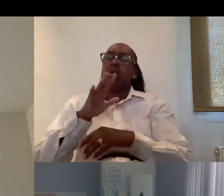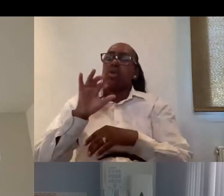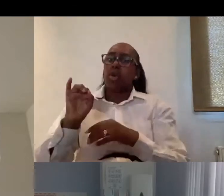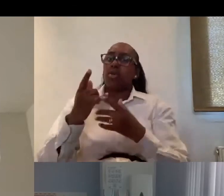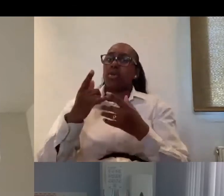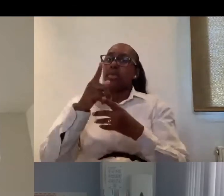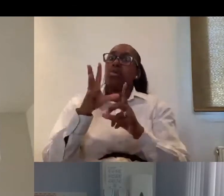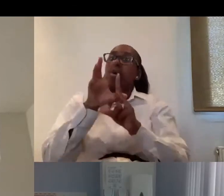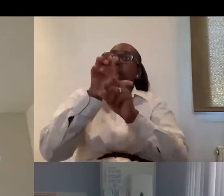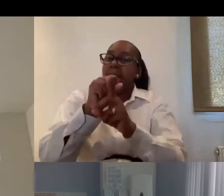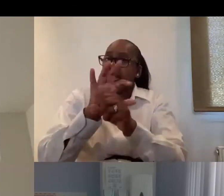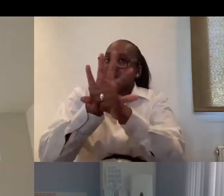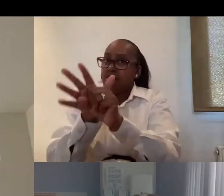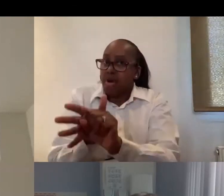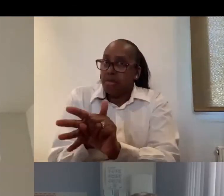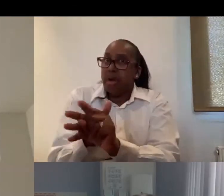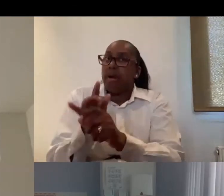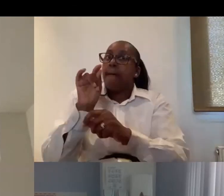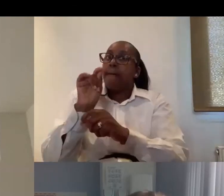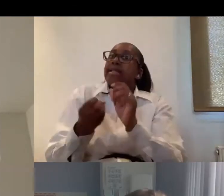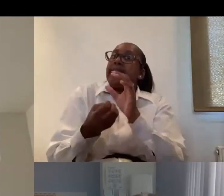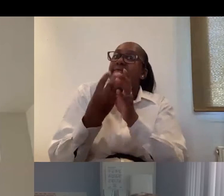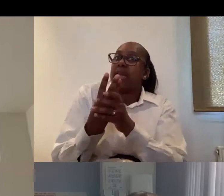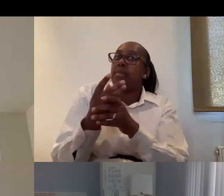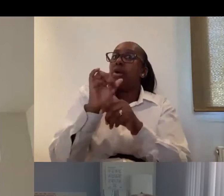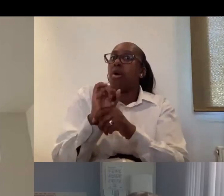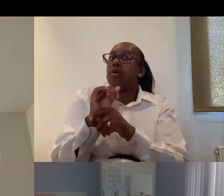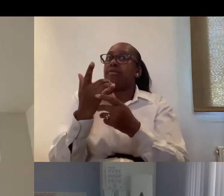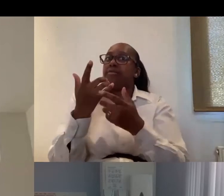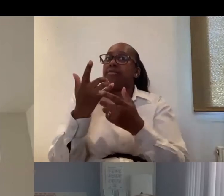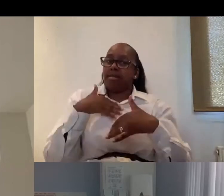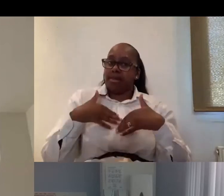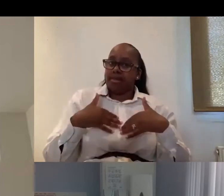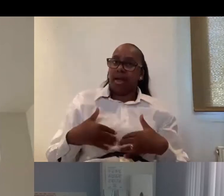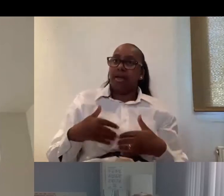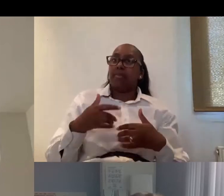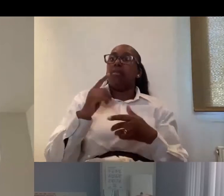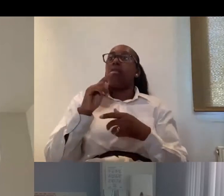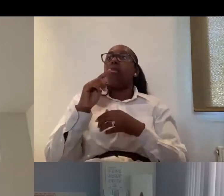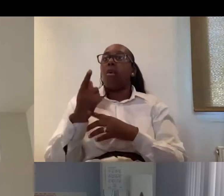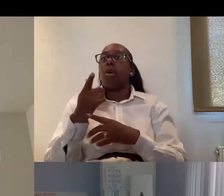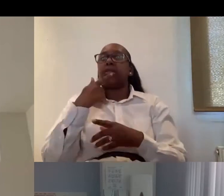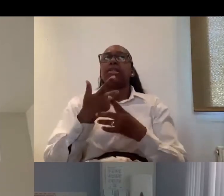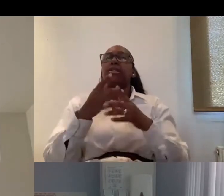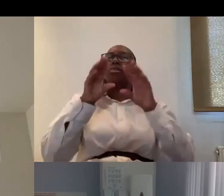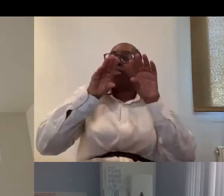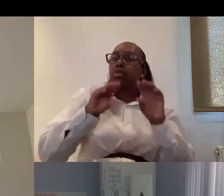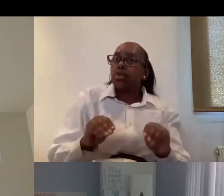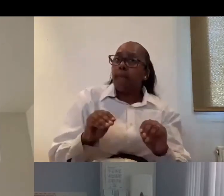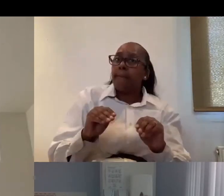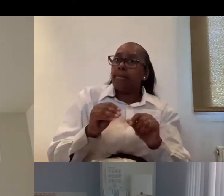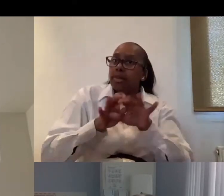of the virus, but to prevent the development of severe symptoms? And do the vaccines prevent transmission at all?